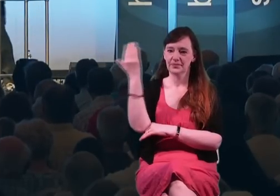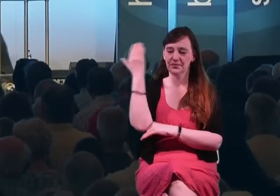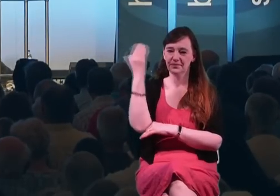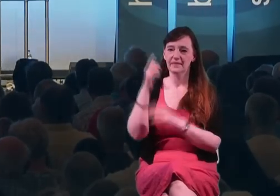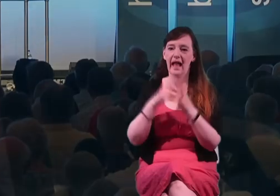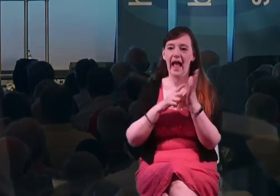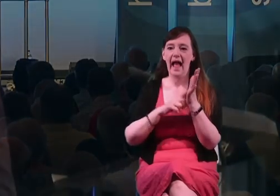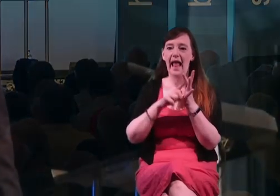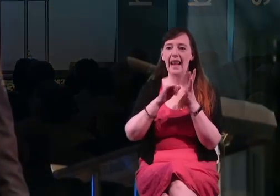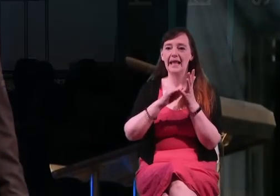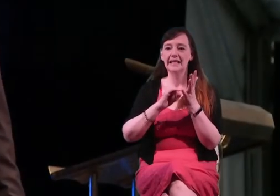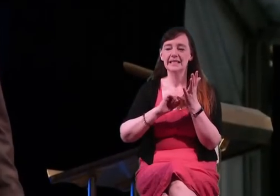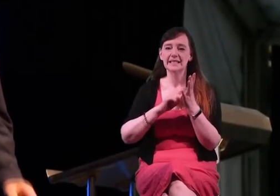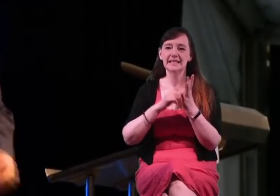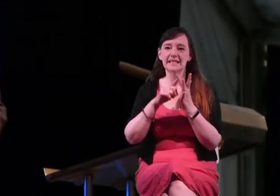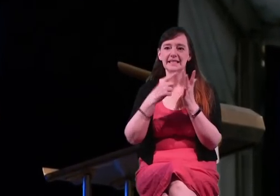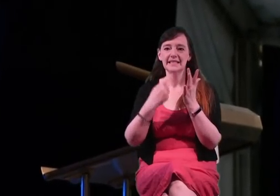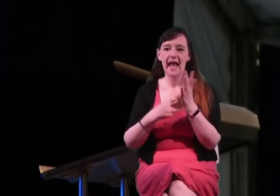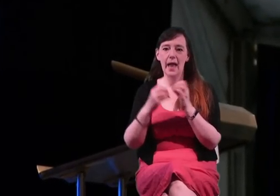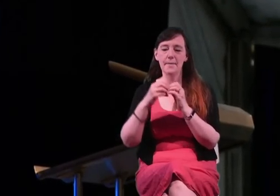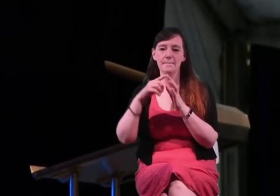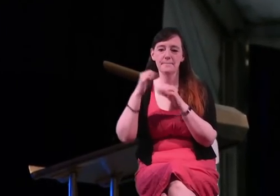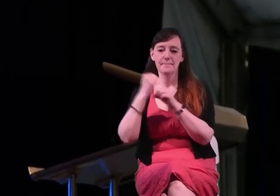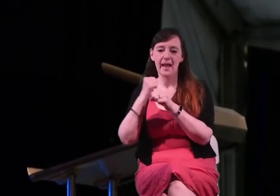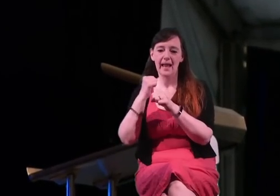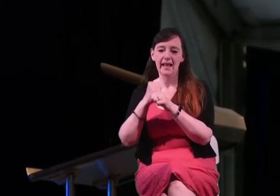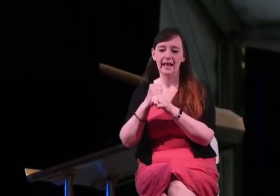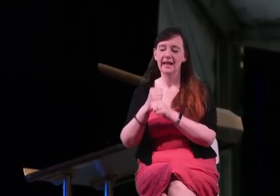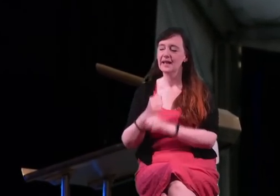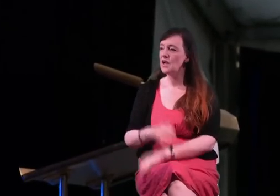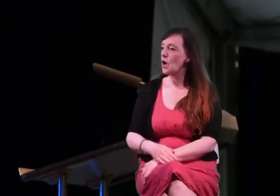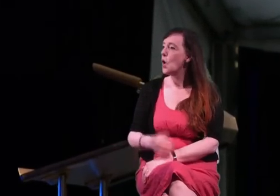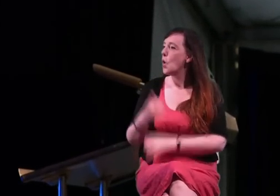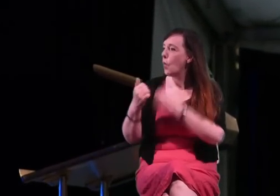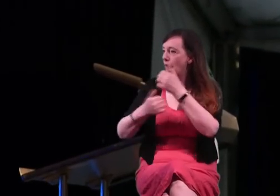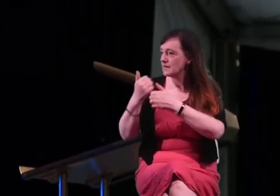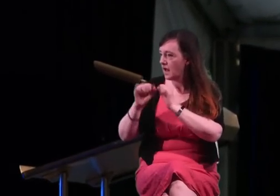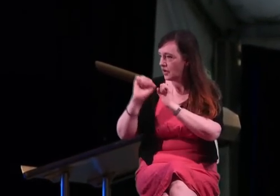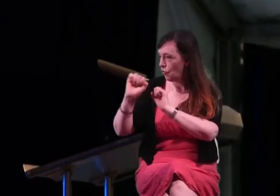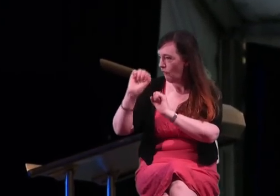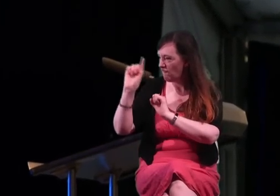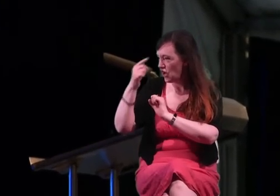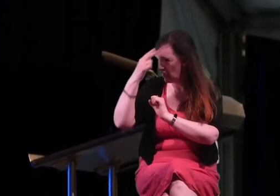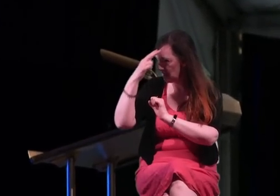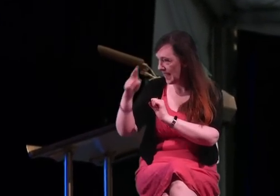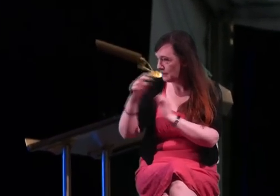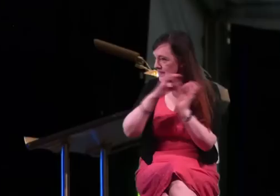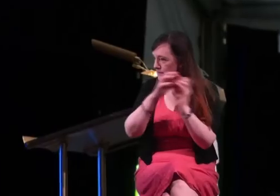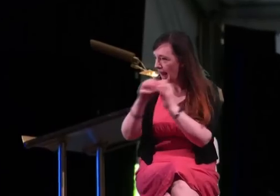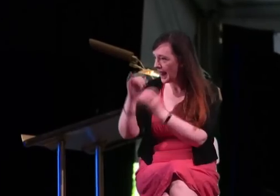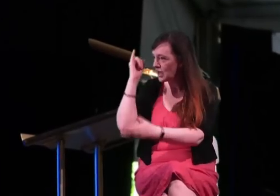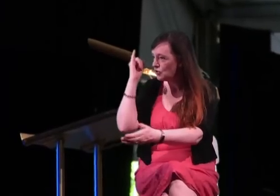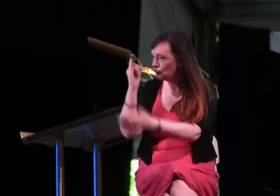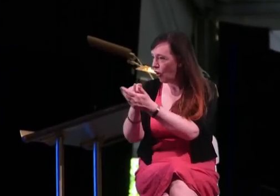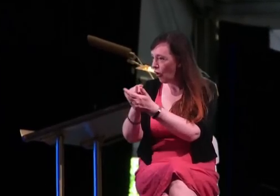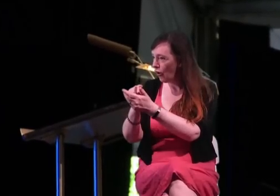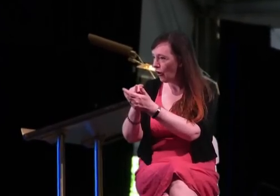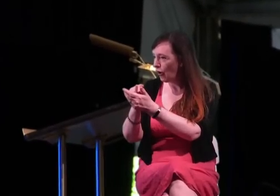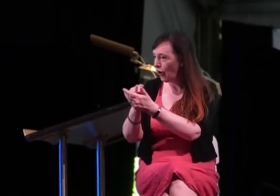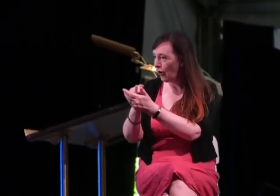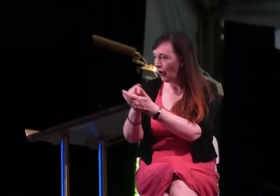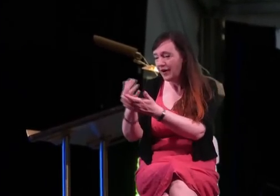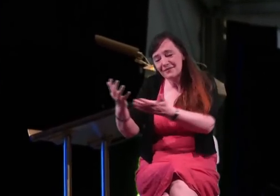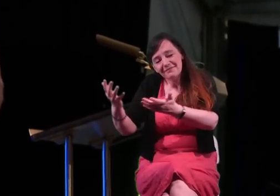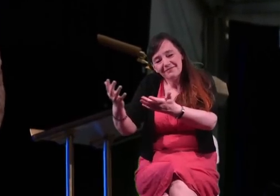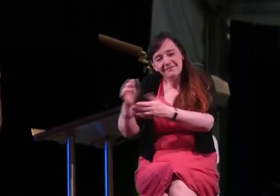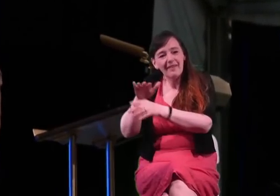Alistair Begg, I want to start by congratulating you on your first name, even if it's wrongly spelt. It's tremendous to have you here. You must